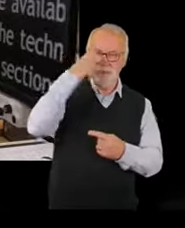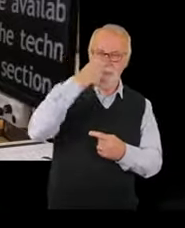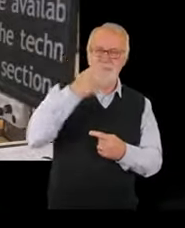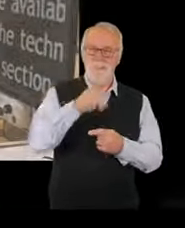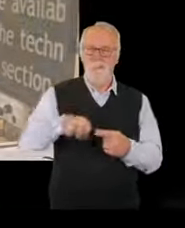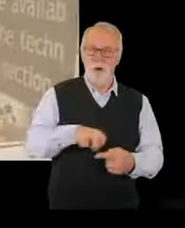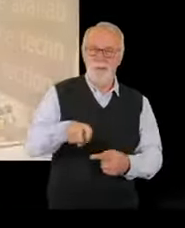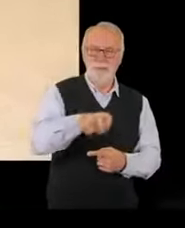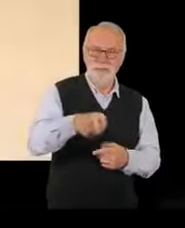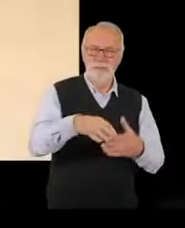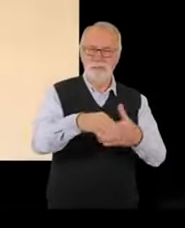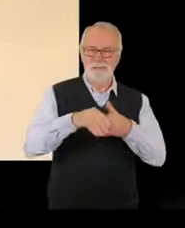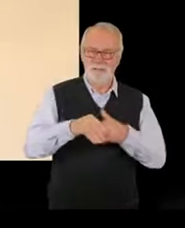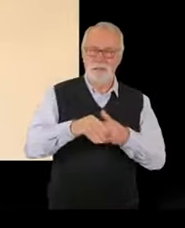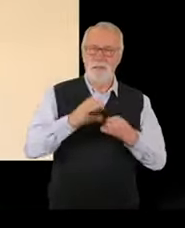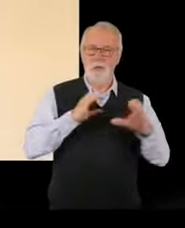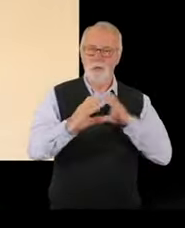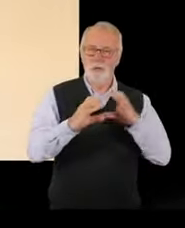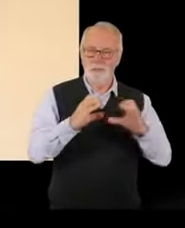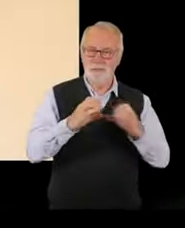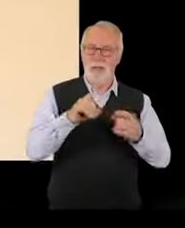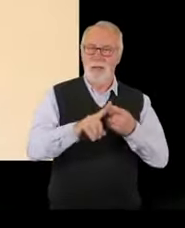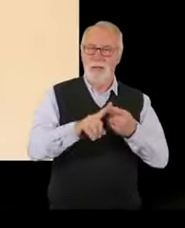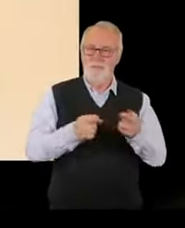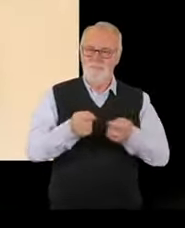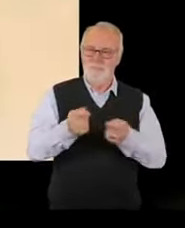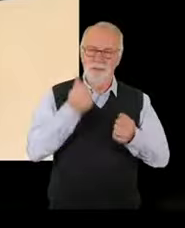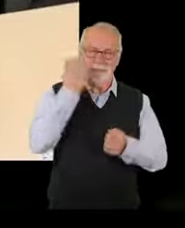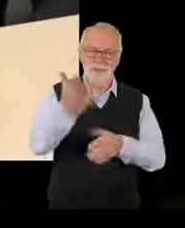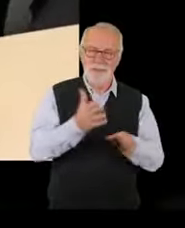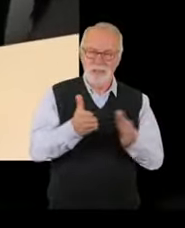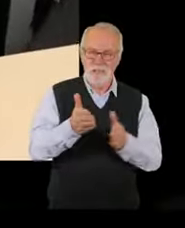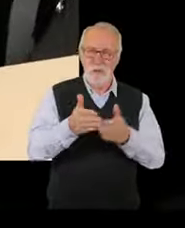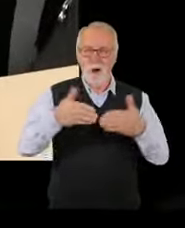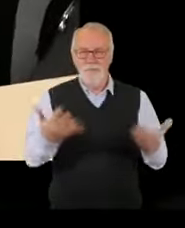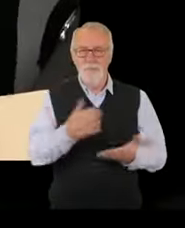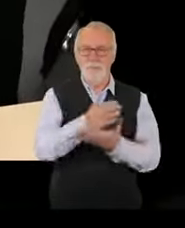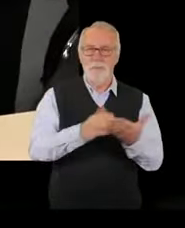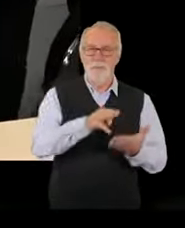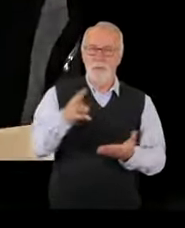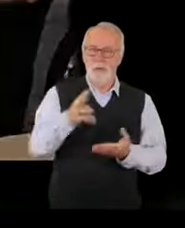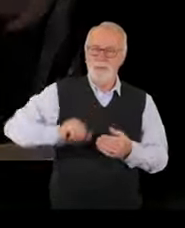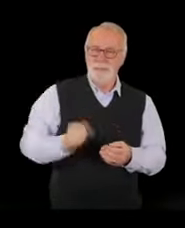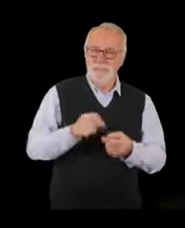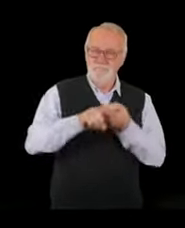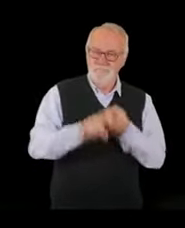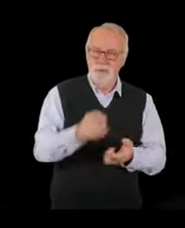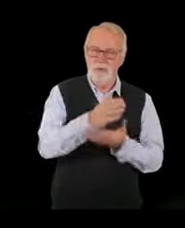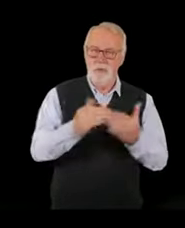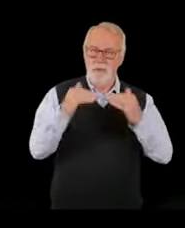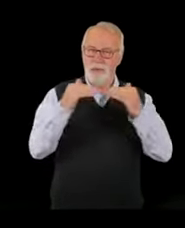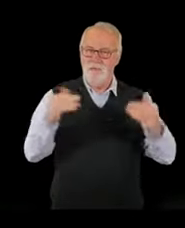tasks. However, most people will retain some level of useful vision. The main causes of sight loss are